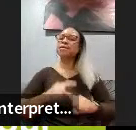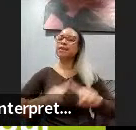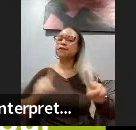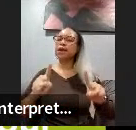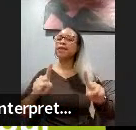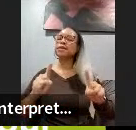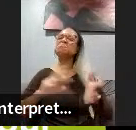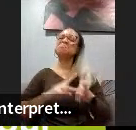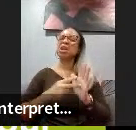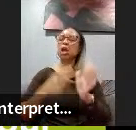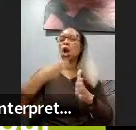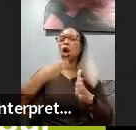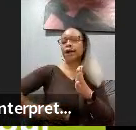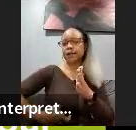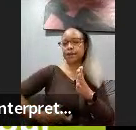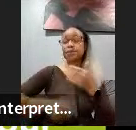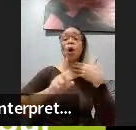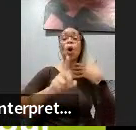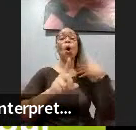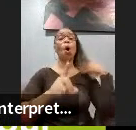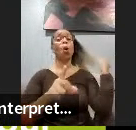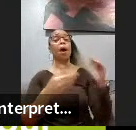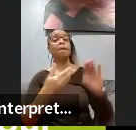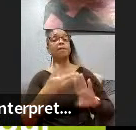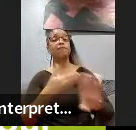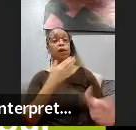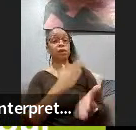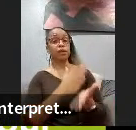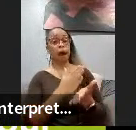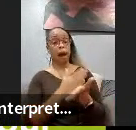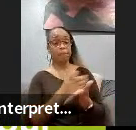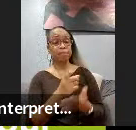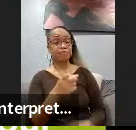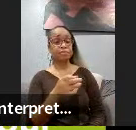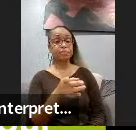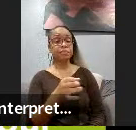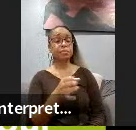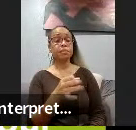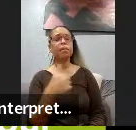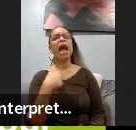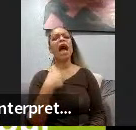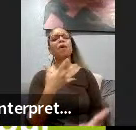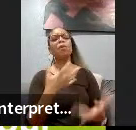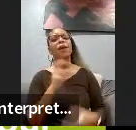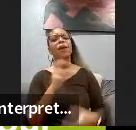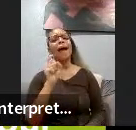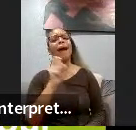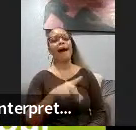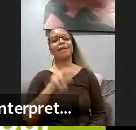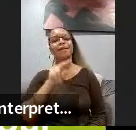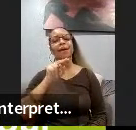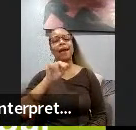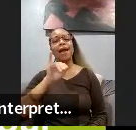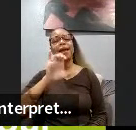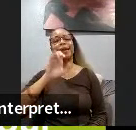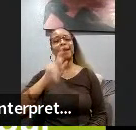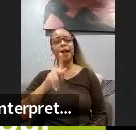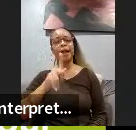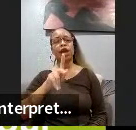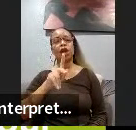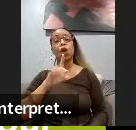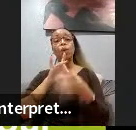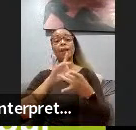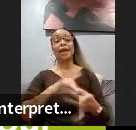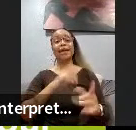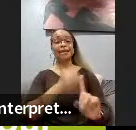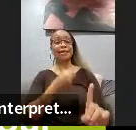Yeah. Nitu, before you finish, go Mm-hmm. to the next part of your presentation, I want to ask Nick about the impact of the end